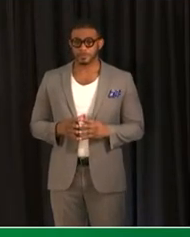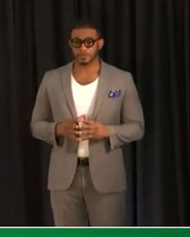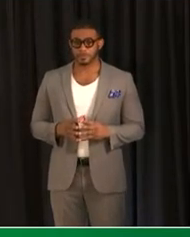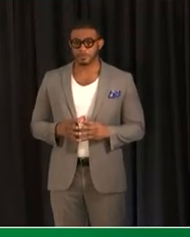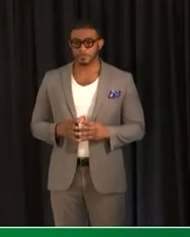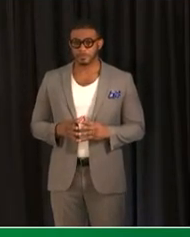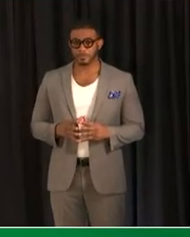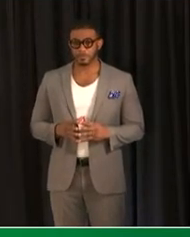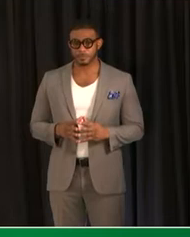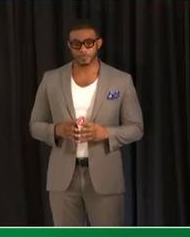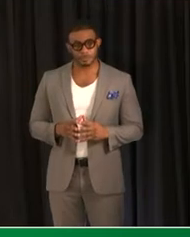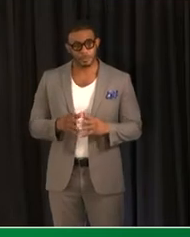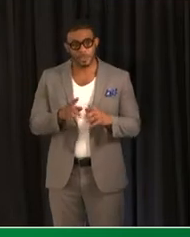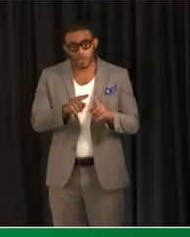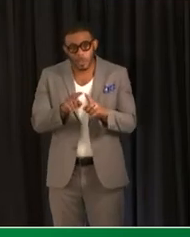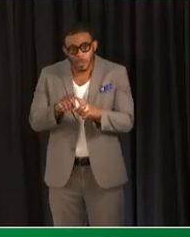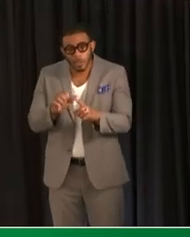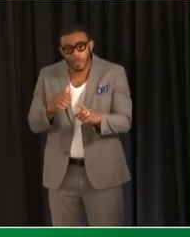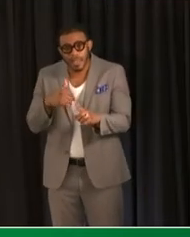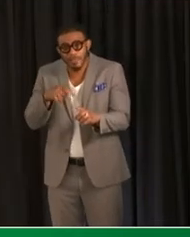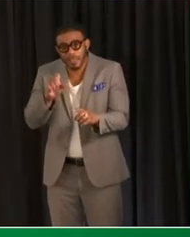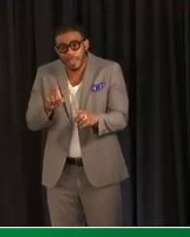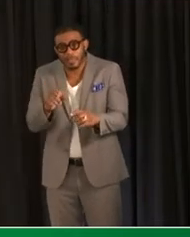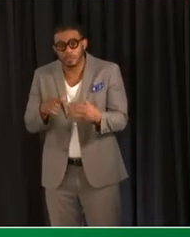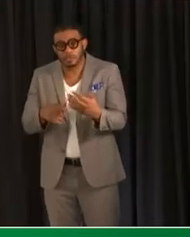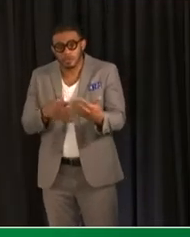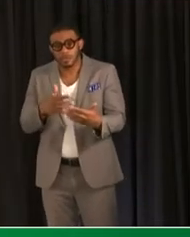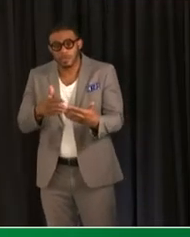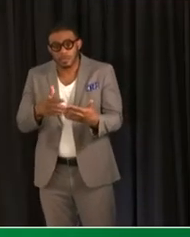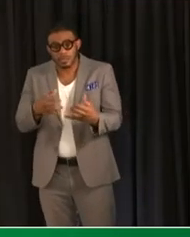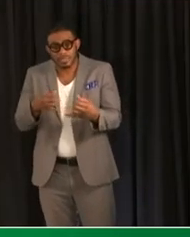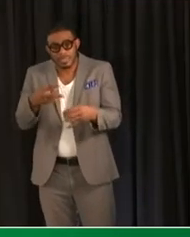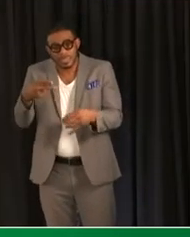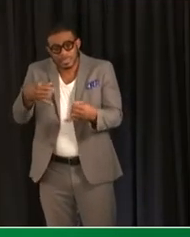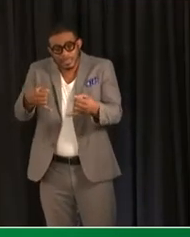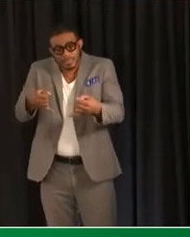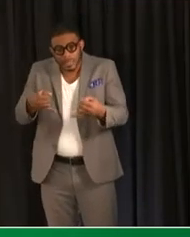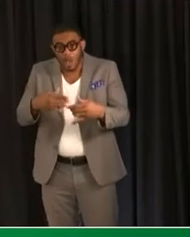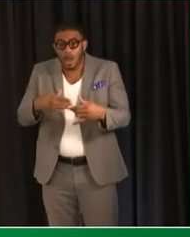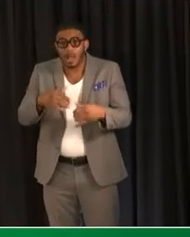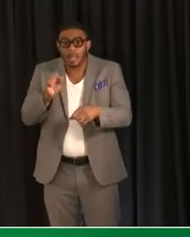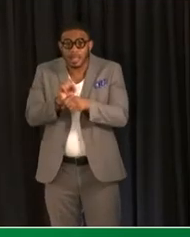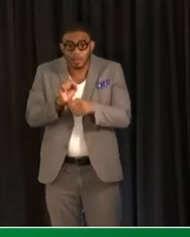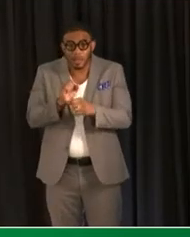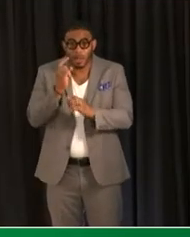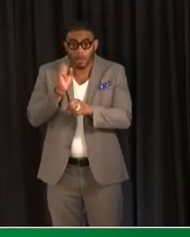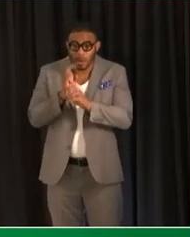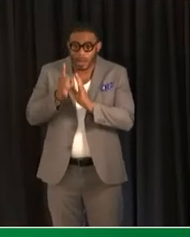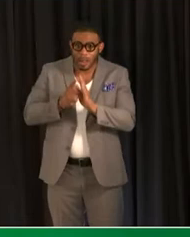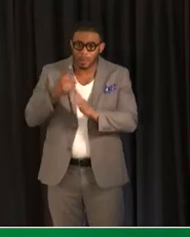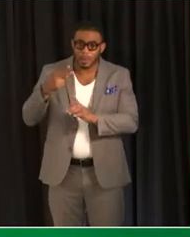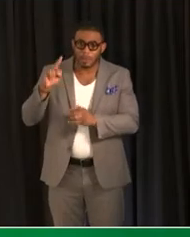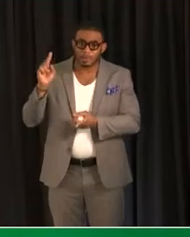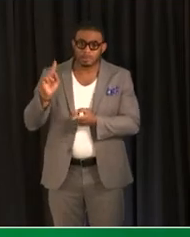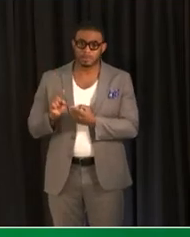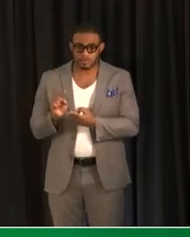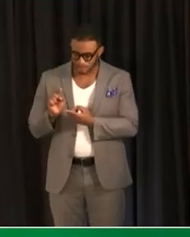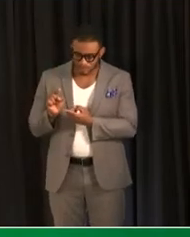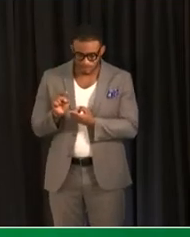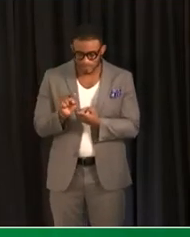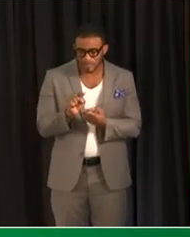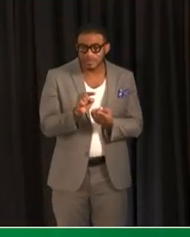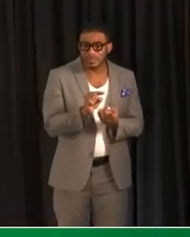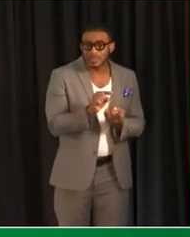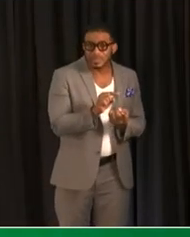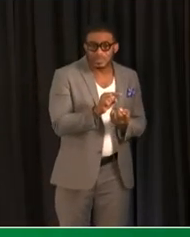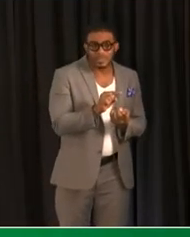de empleados dentro de la tienda. And also we have had to, cut on the employees' work hours. We